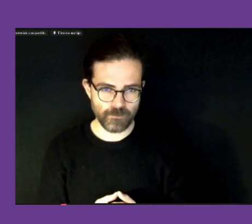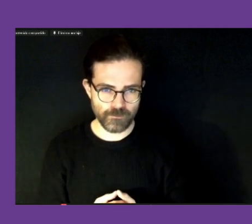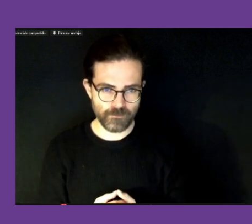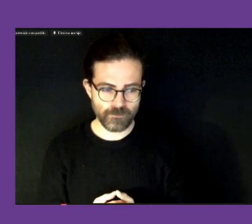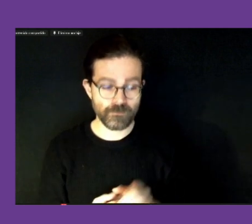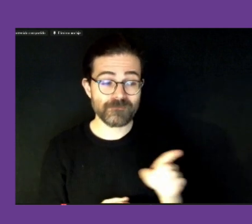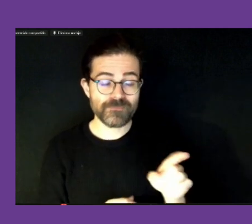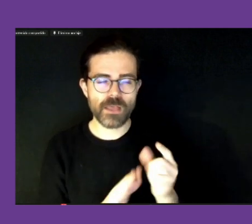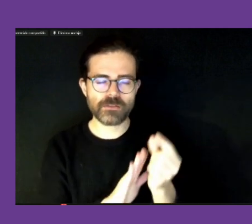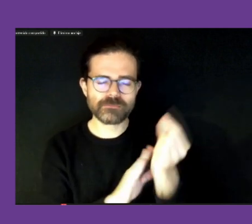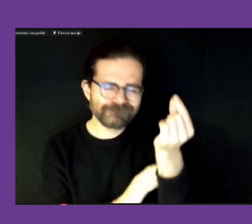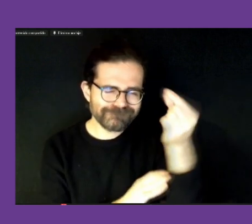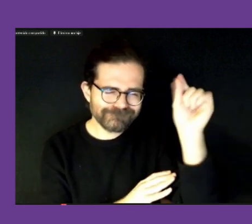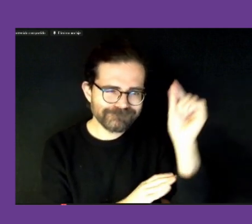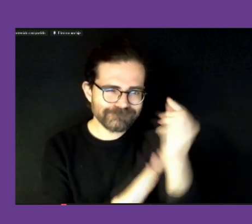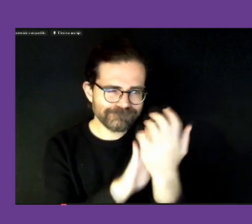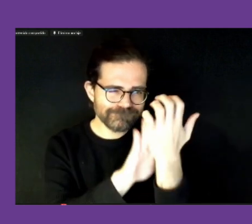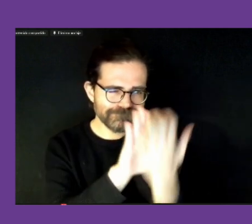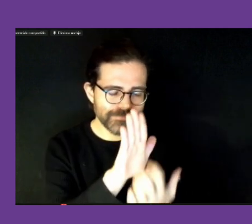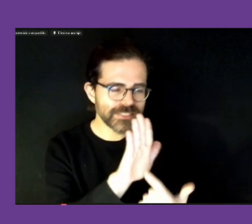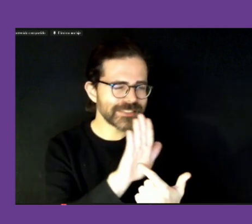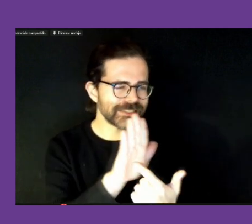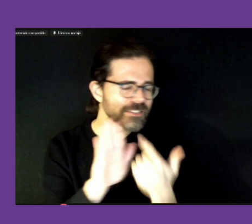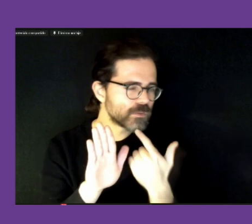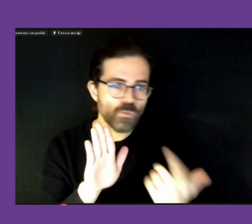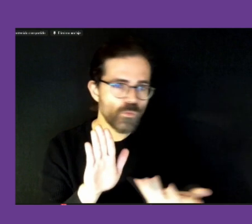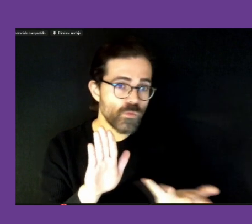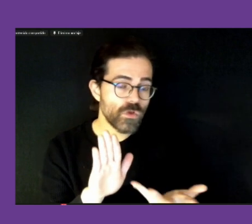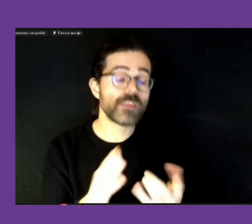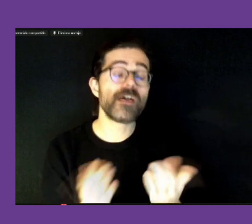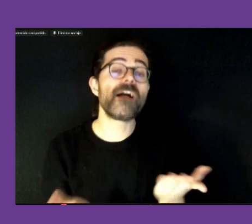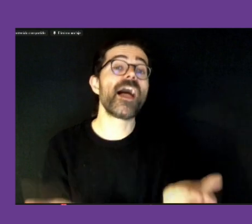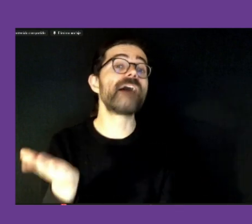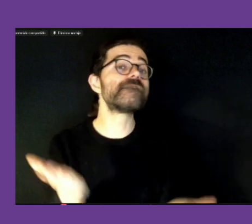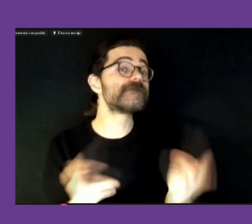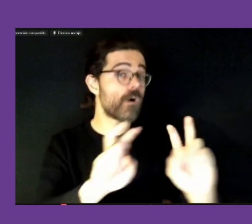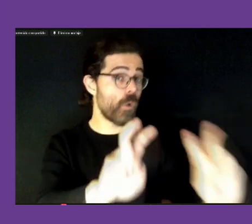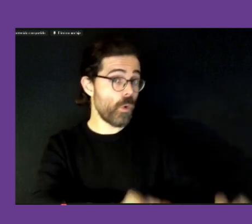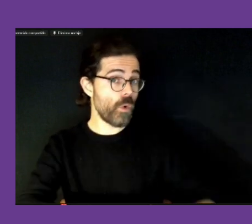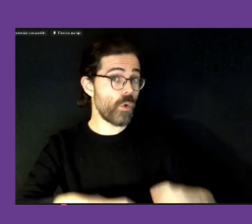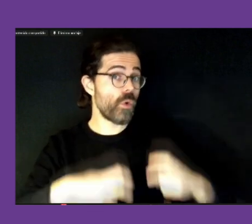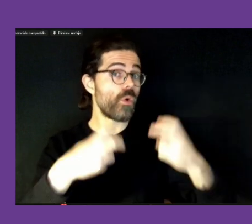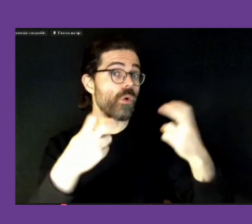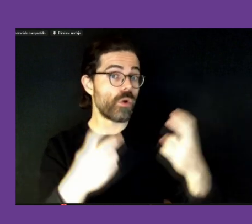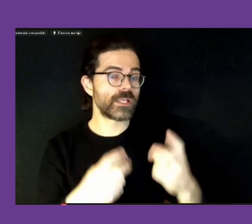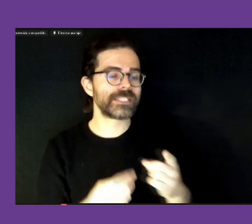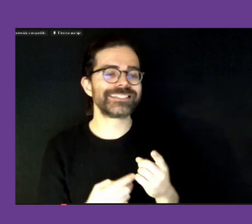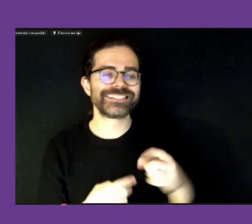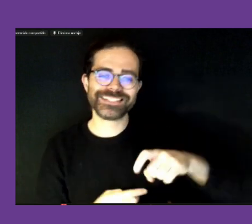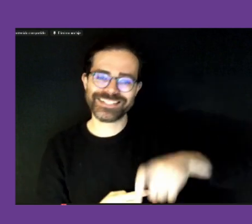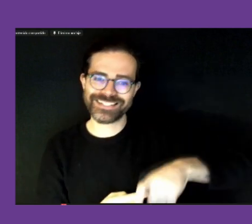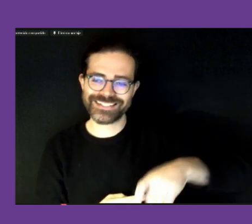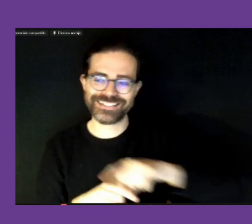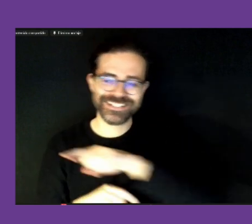says that in the case of refurbishments or adaptations of existing buildings or infrastructures, a specific study, including